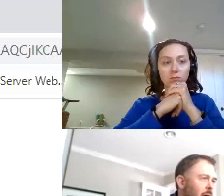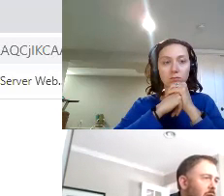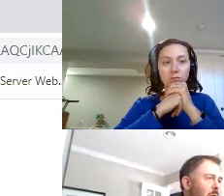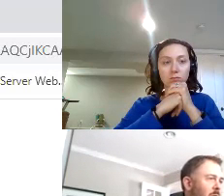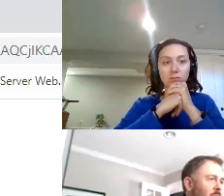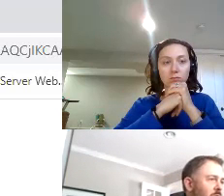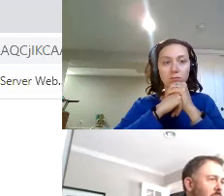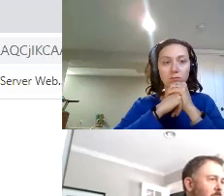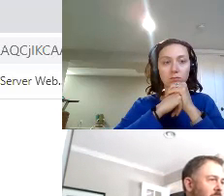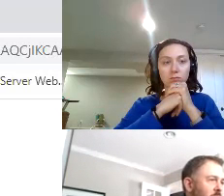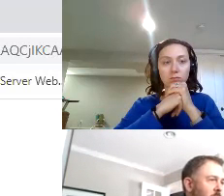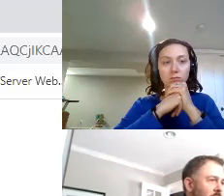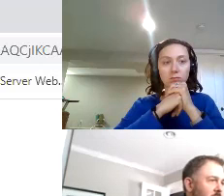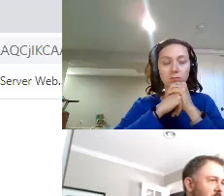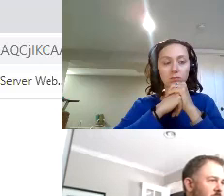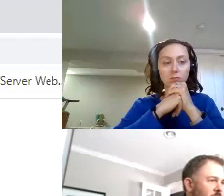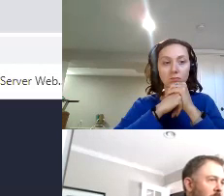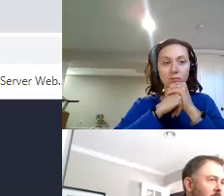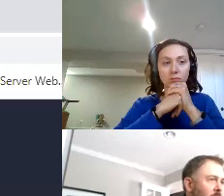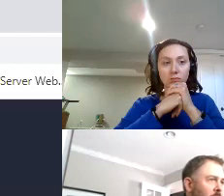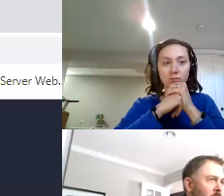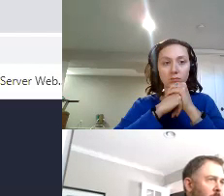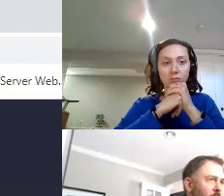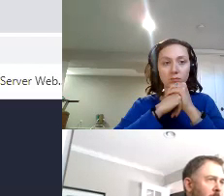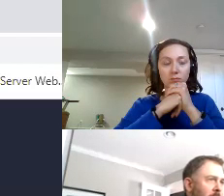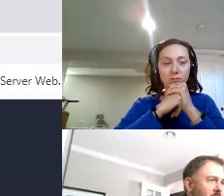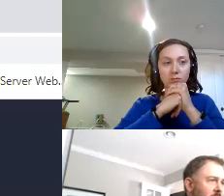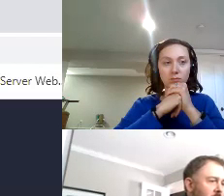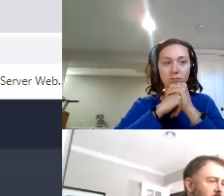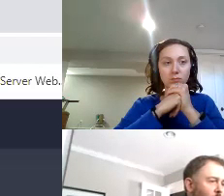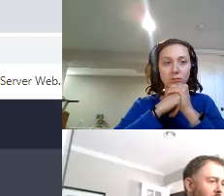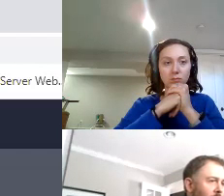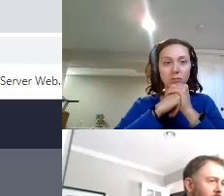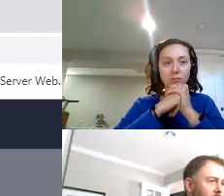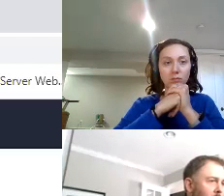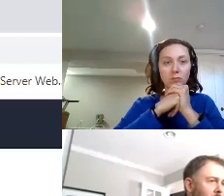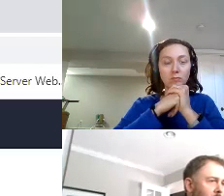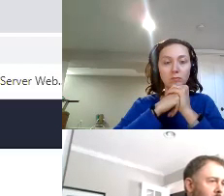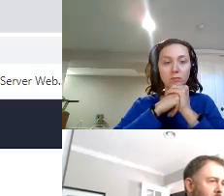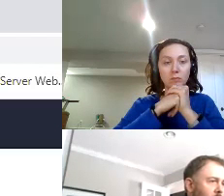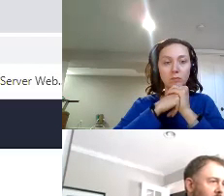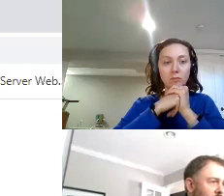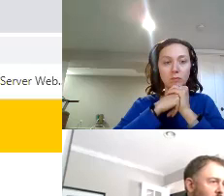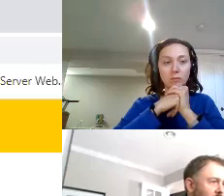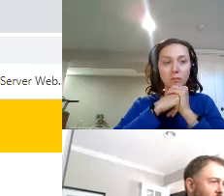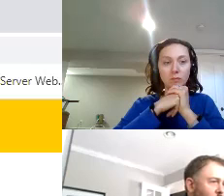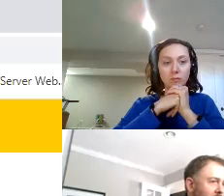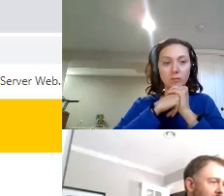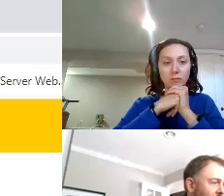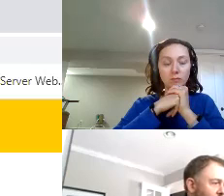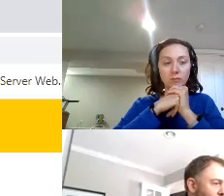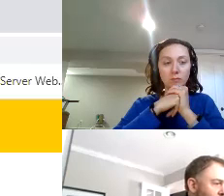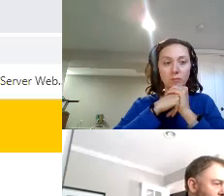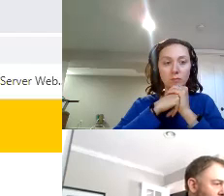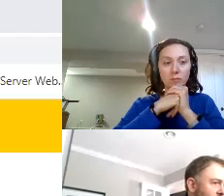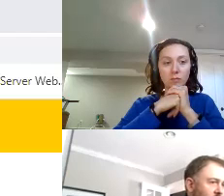publicly at the moment, largely because the process has just been pretty messy to this point. And so we've had to go back